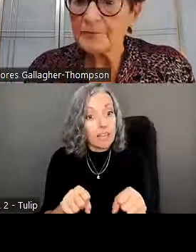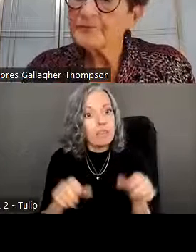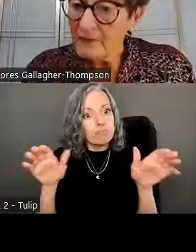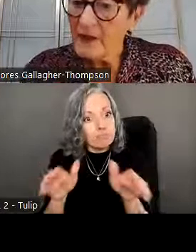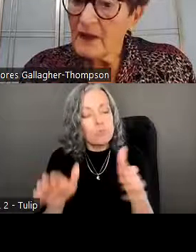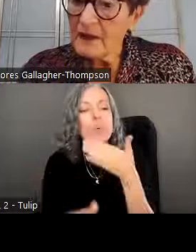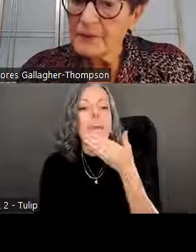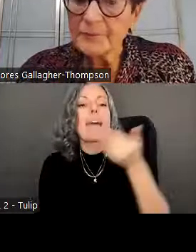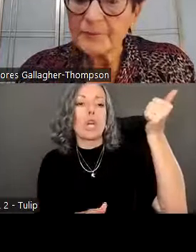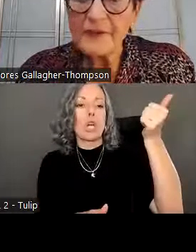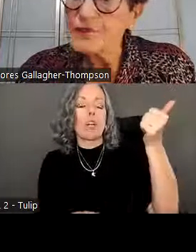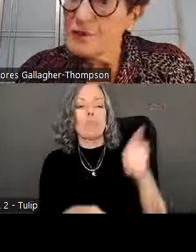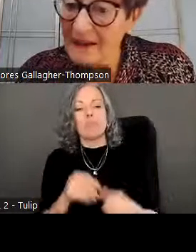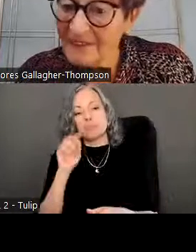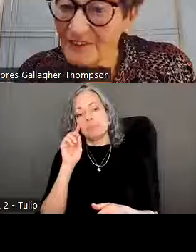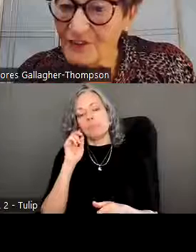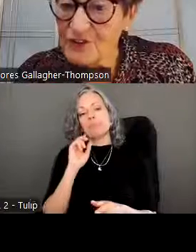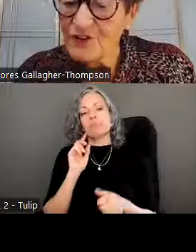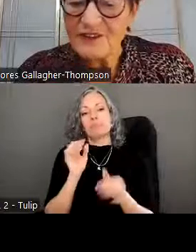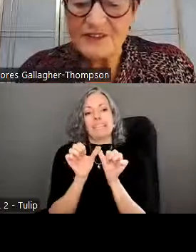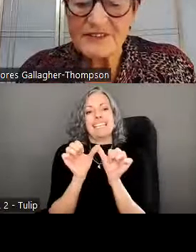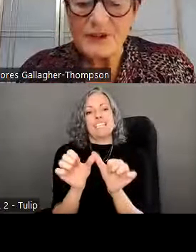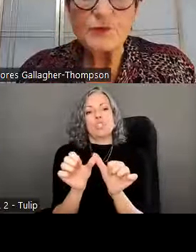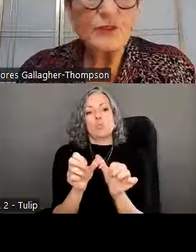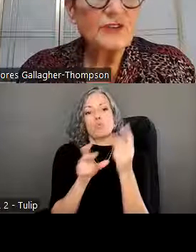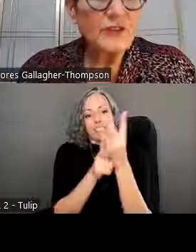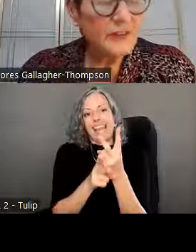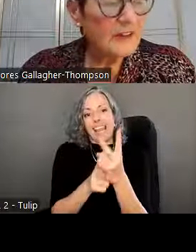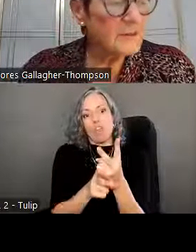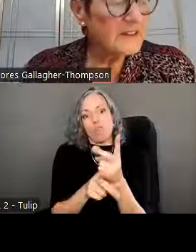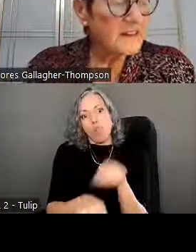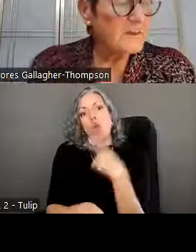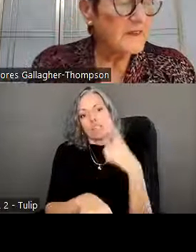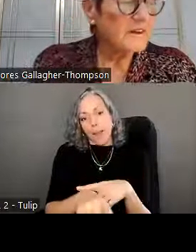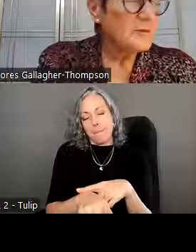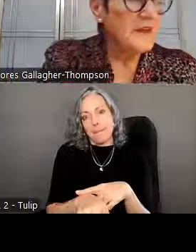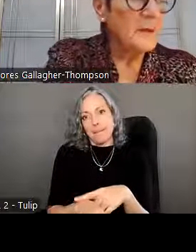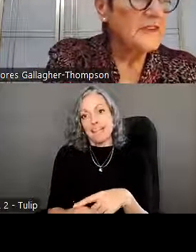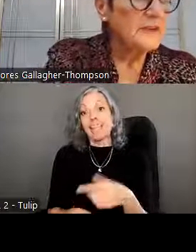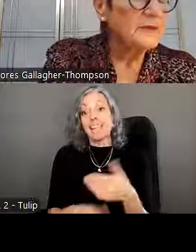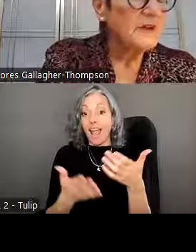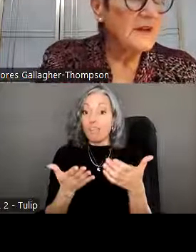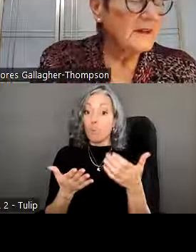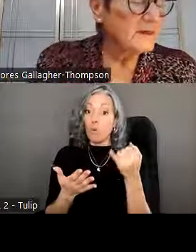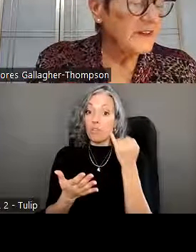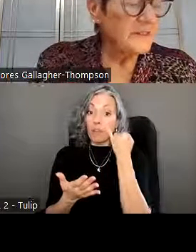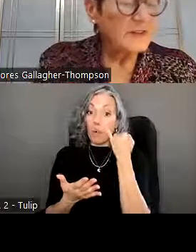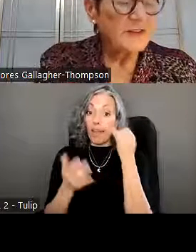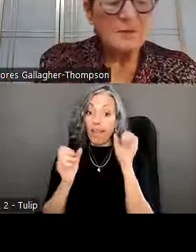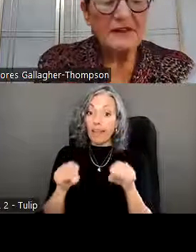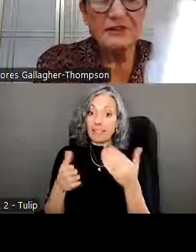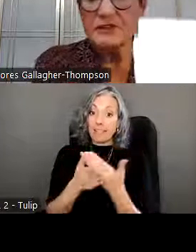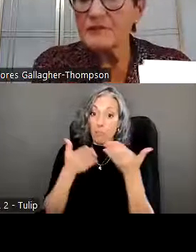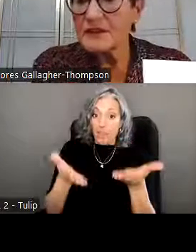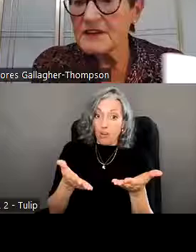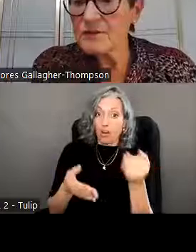job and remain caregivers longer. So if you'd like me to stop there, I'll be happy to. If there's time,